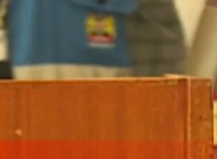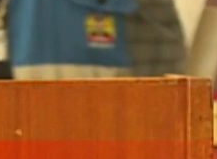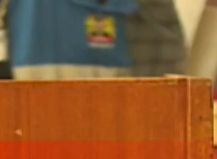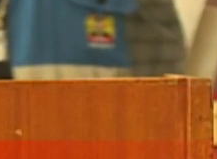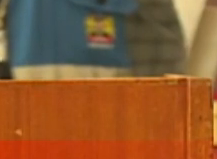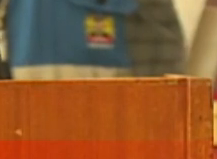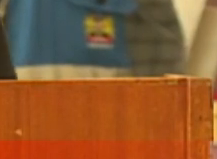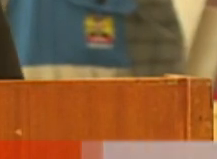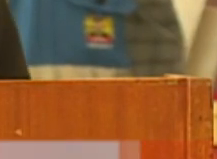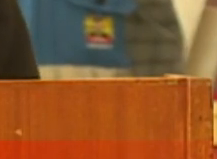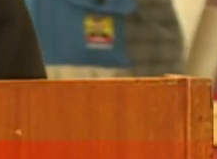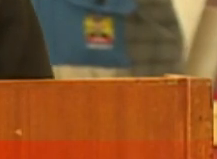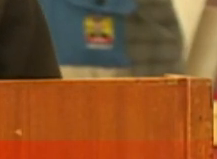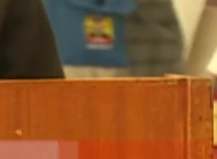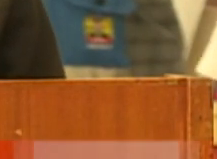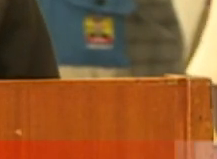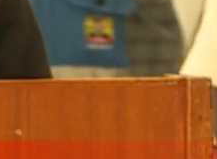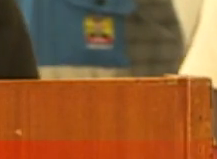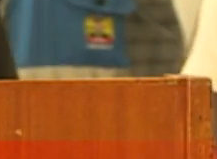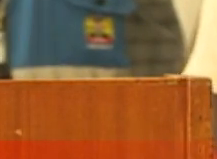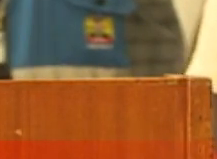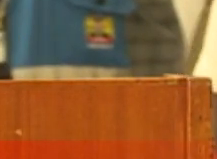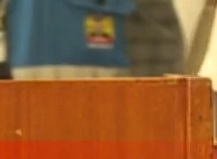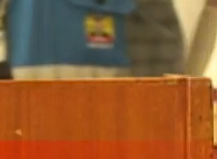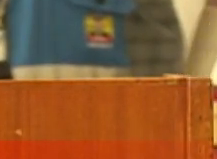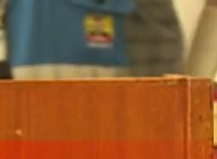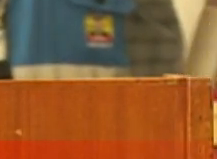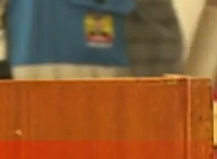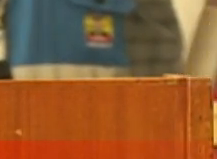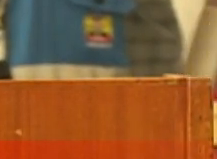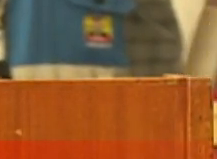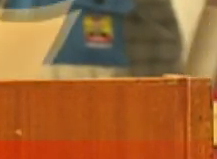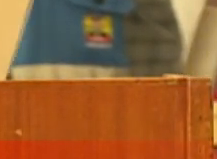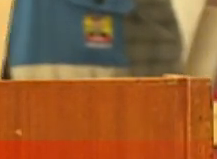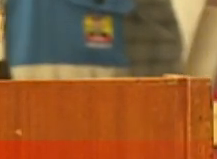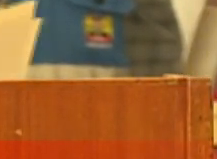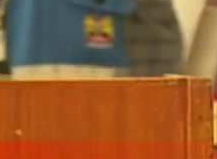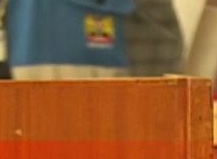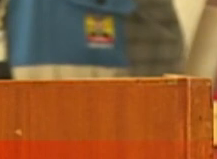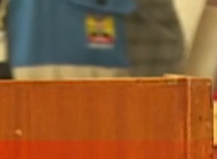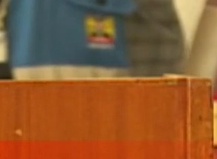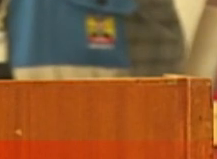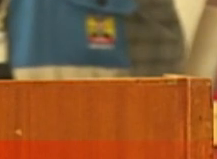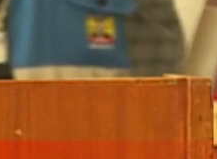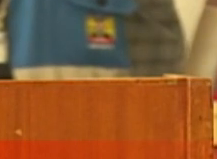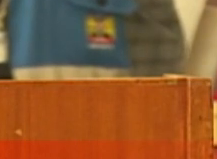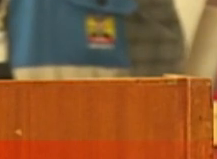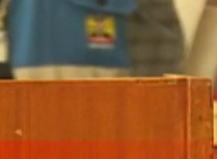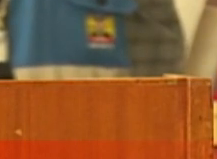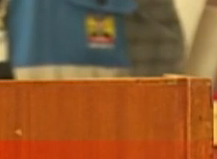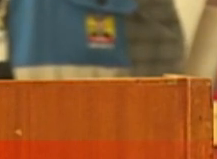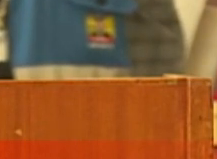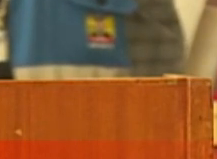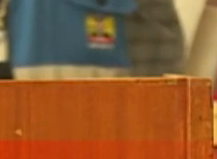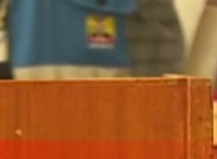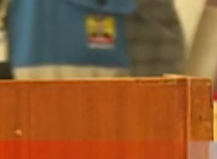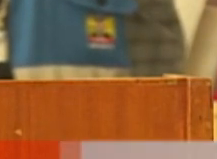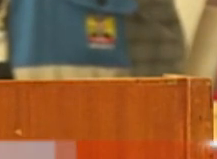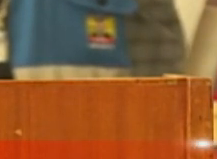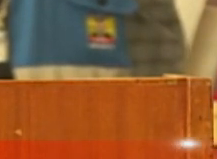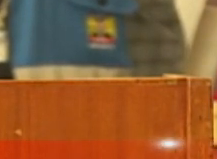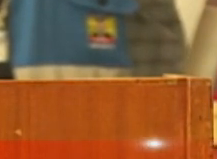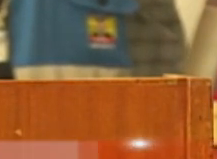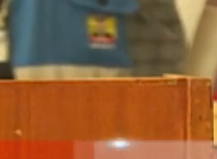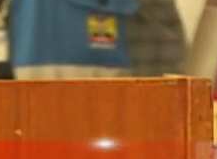sir, no, madam. We are doing so because we are confident that the necessary